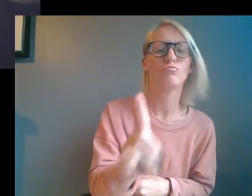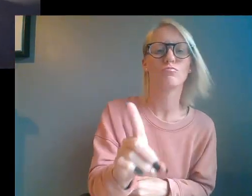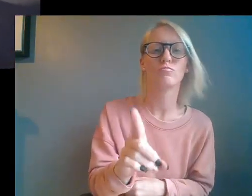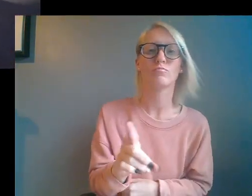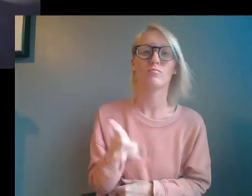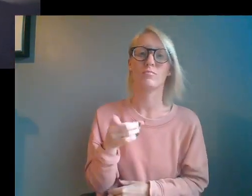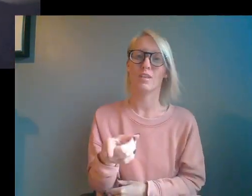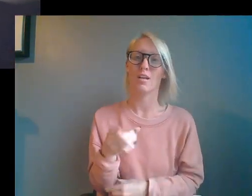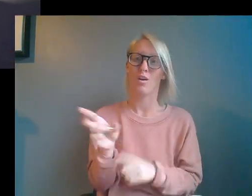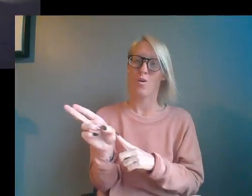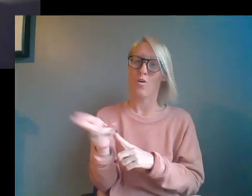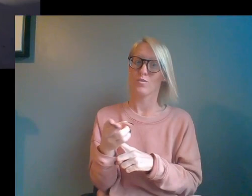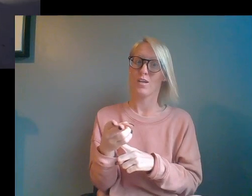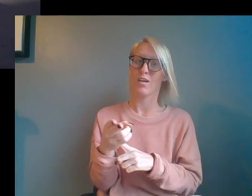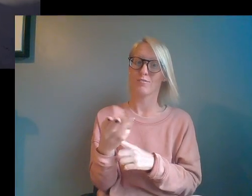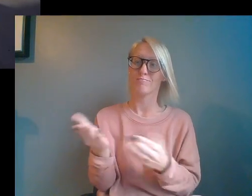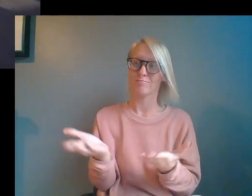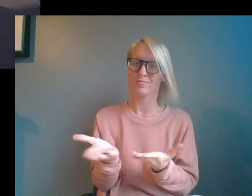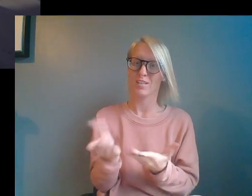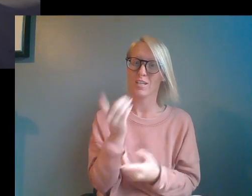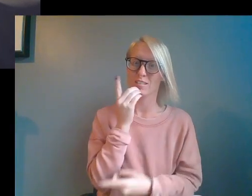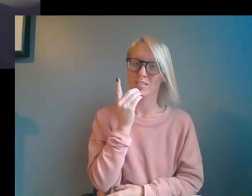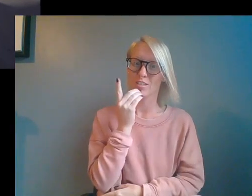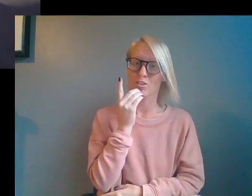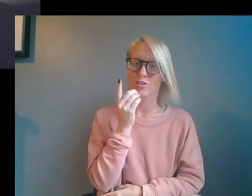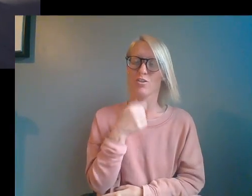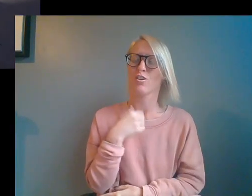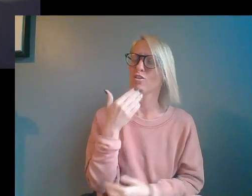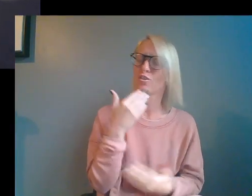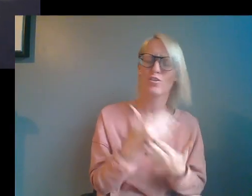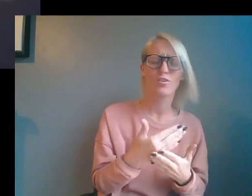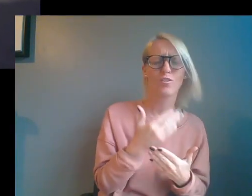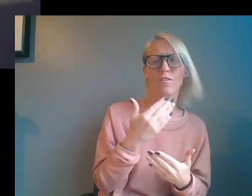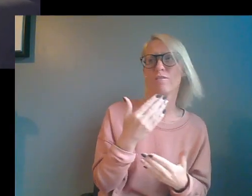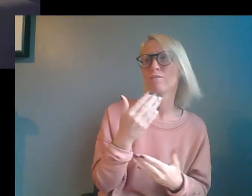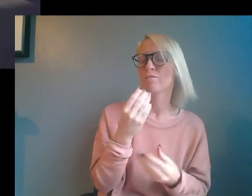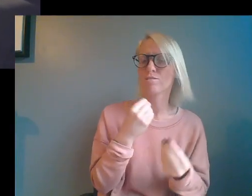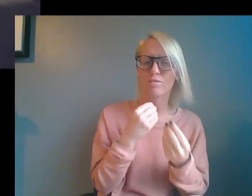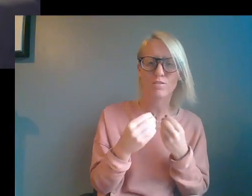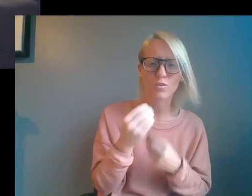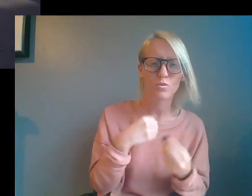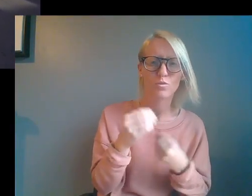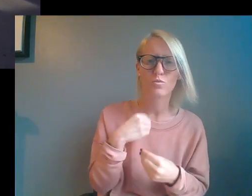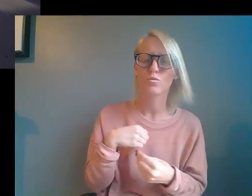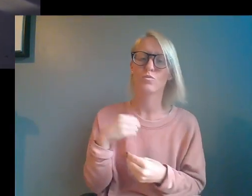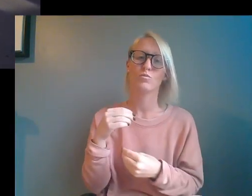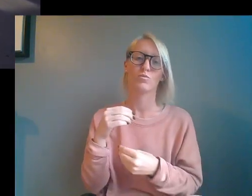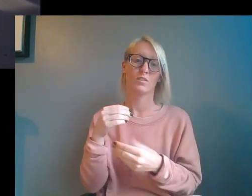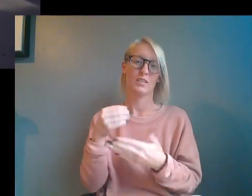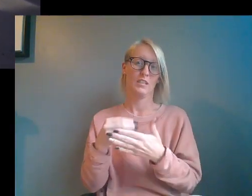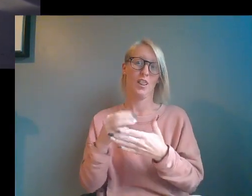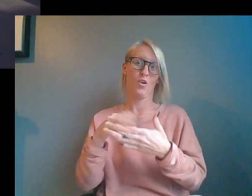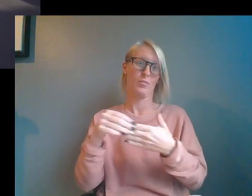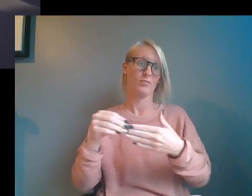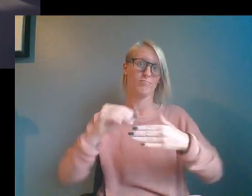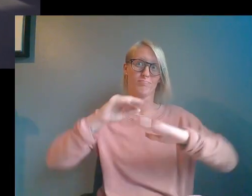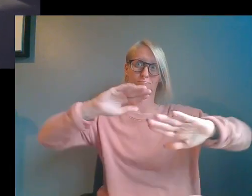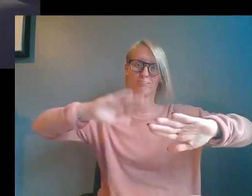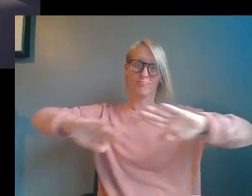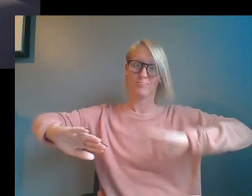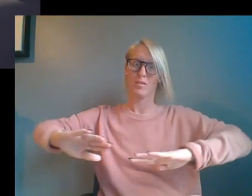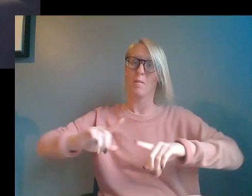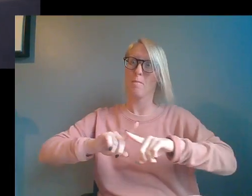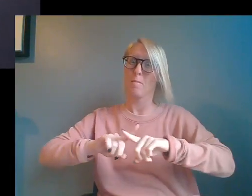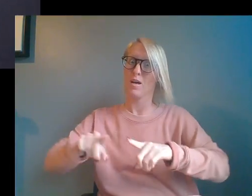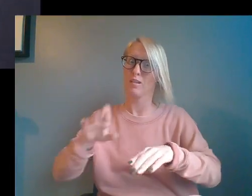Oatman Hotel, that's where we went for dinner. Good food, fun atmosphere, dollar bills everywhere. Definitely look at when they closed though, because they stopped serving at